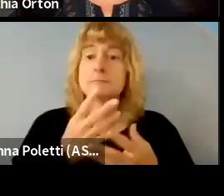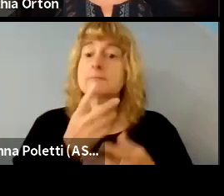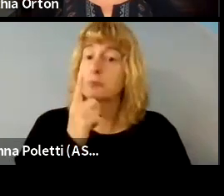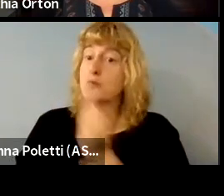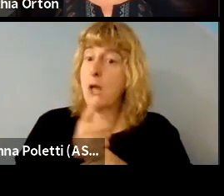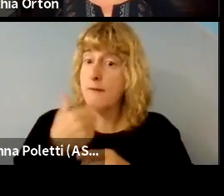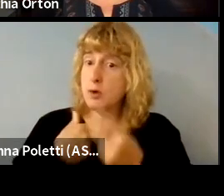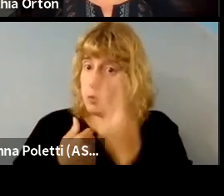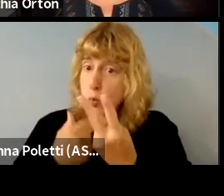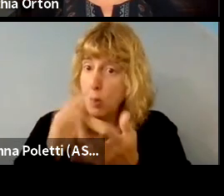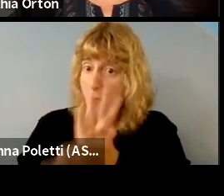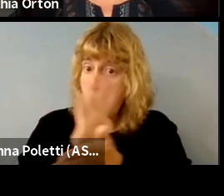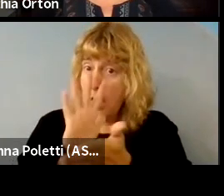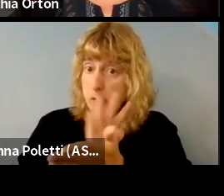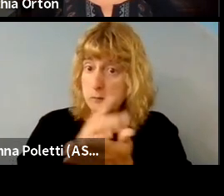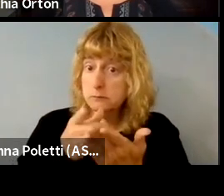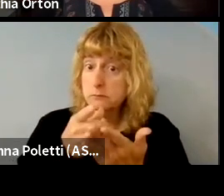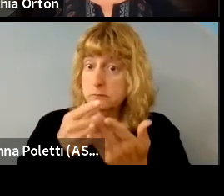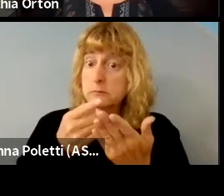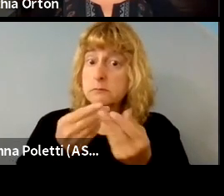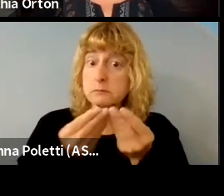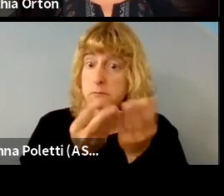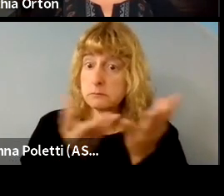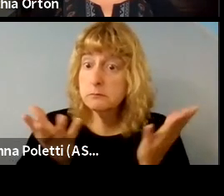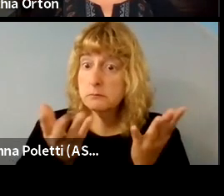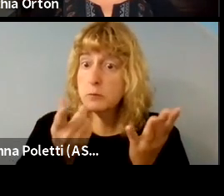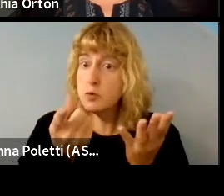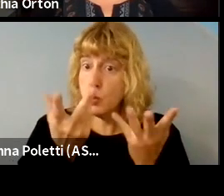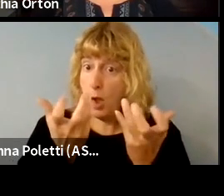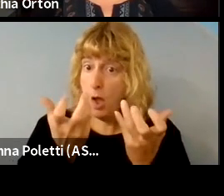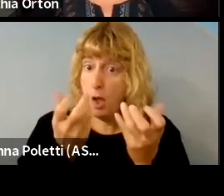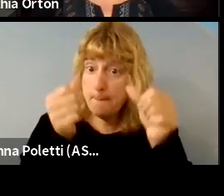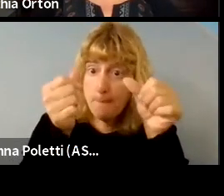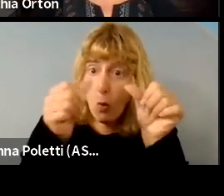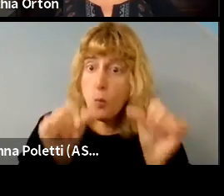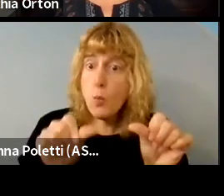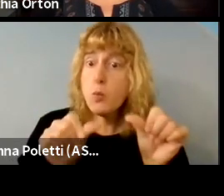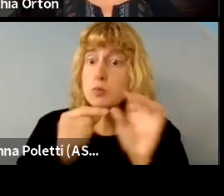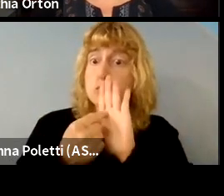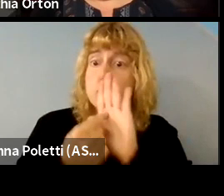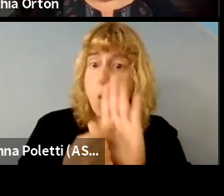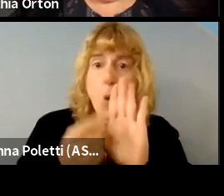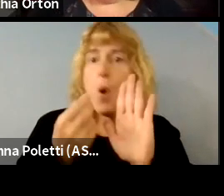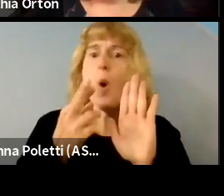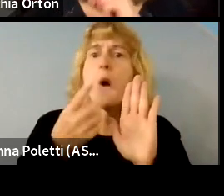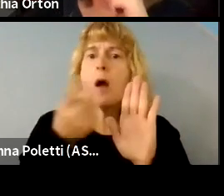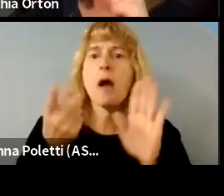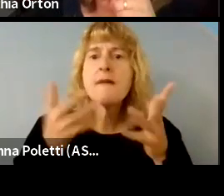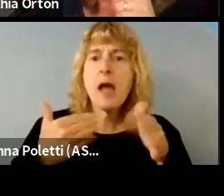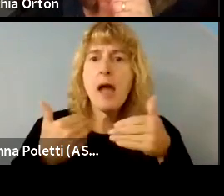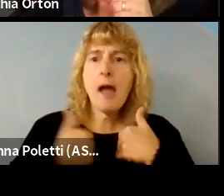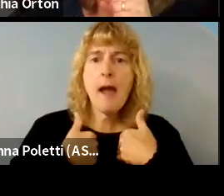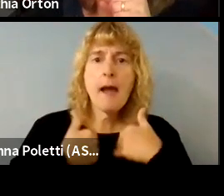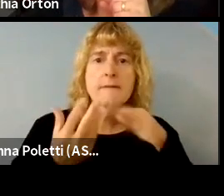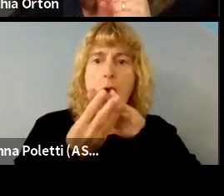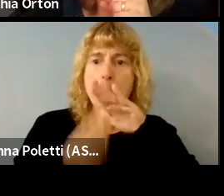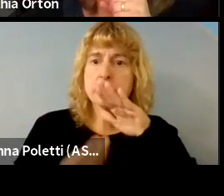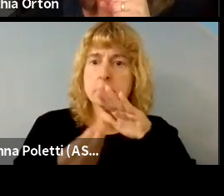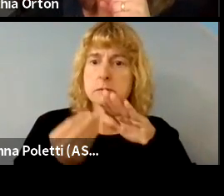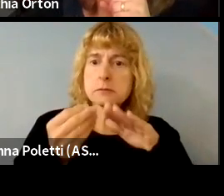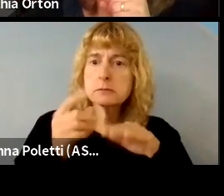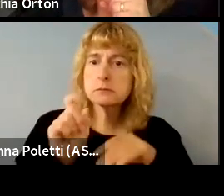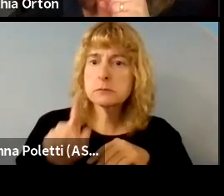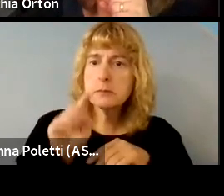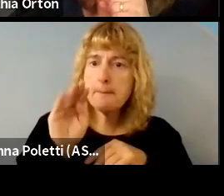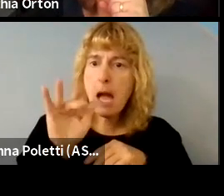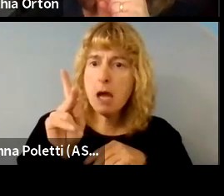That is correct. Right, and did you want to put those on, or everyone has their copies there? And if everyone has the